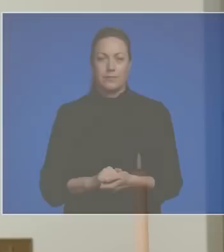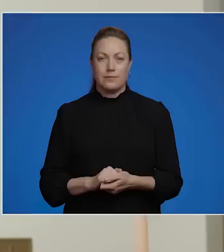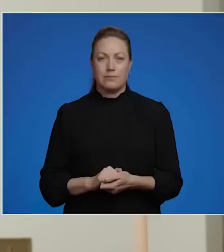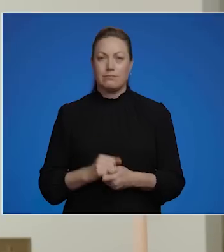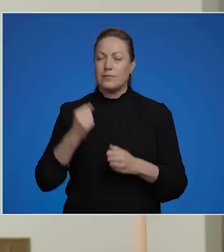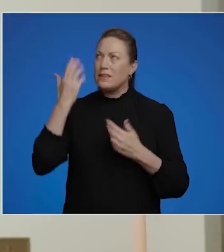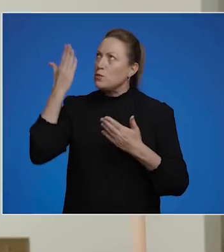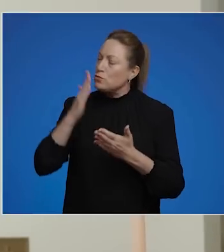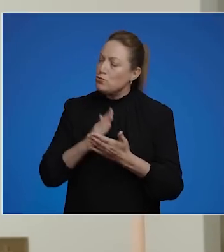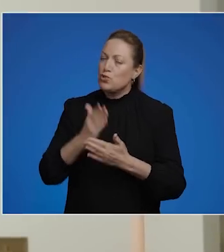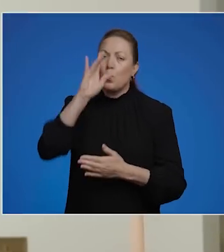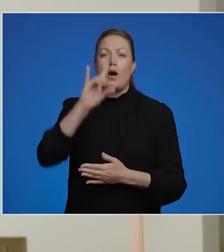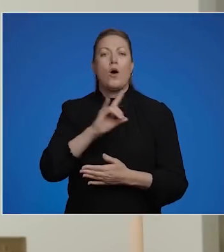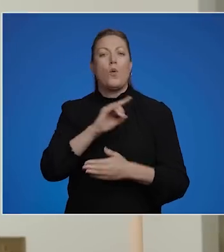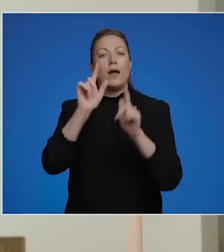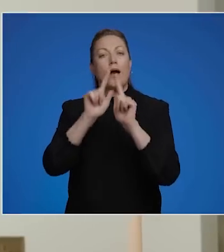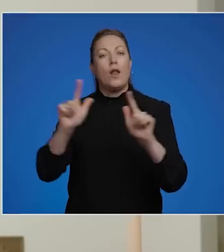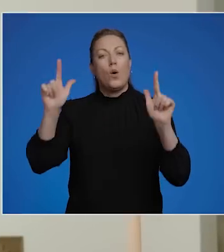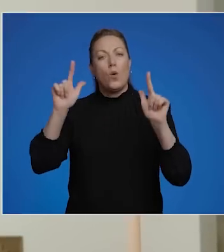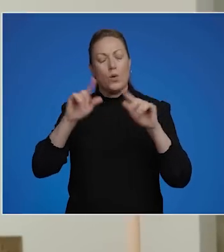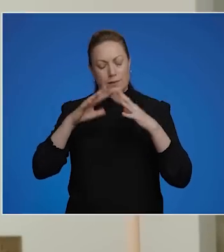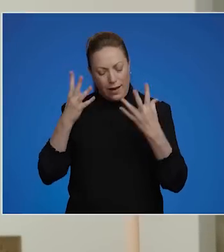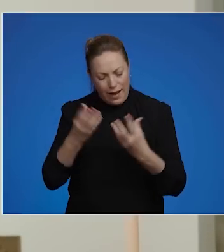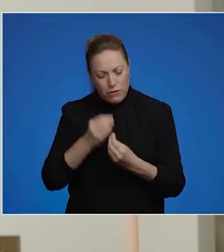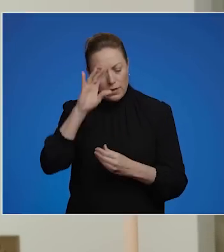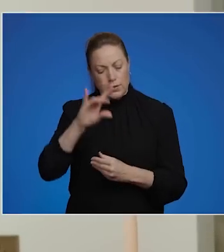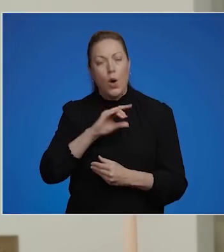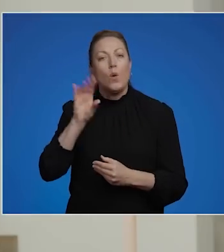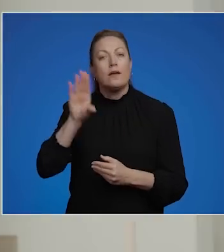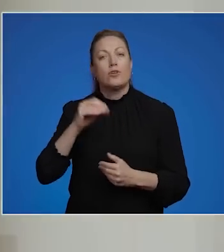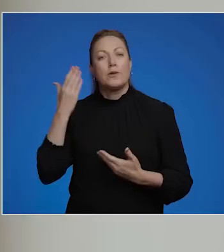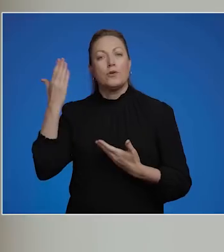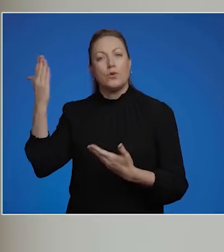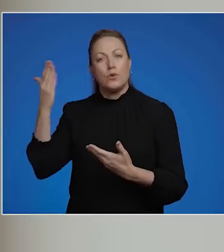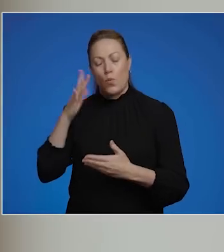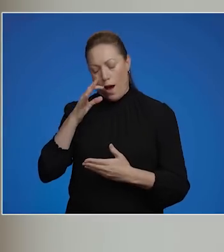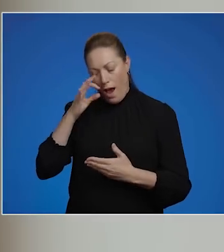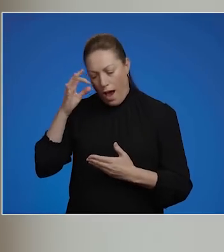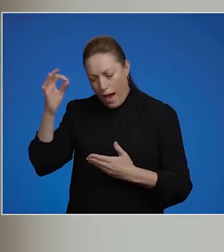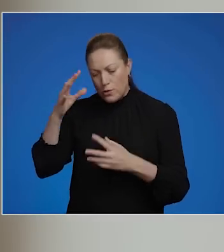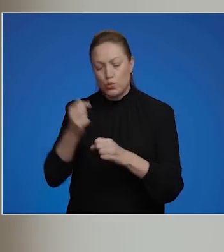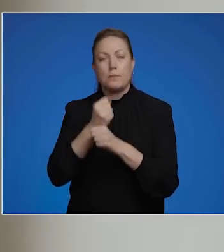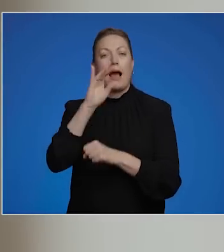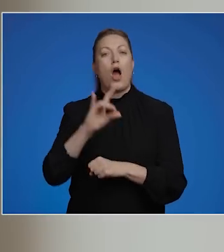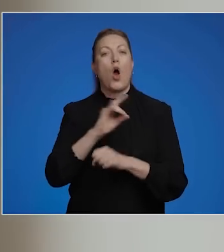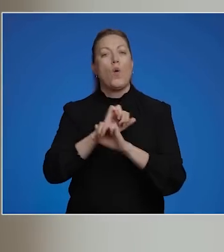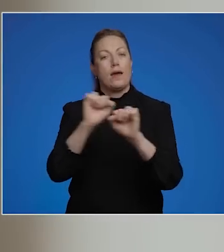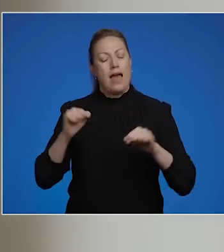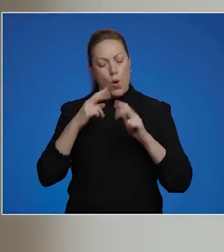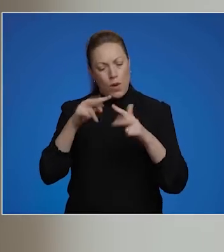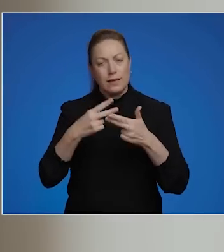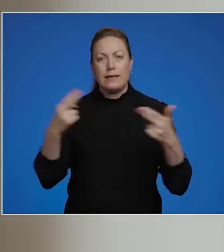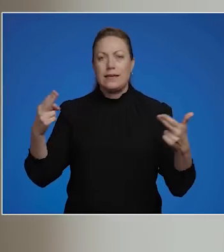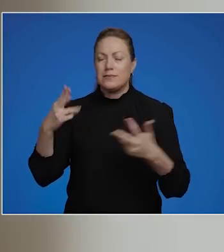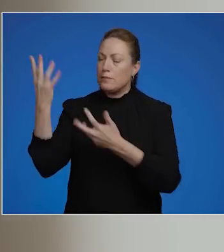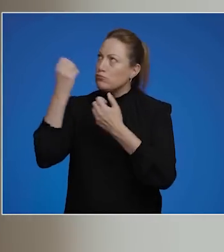You are indeed holy, O Lord, the fountain of all holiness. Make holy, therefore, these gifts, we pray, by sending down